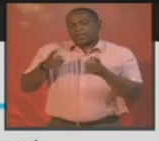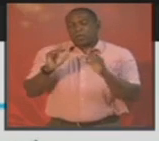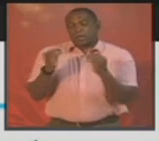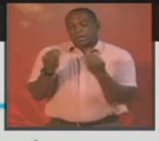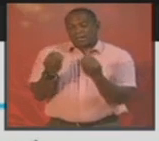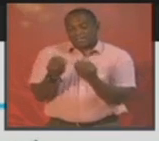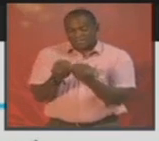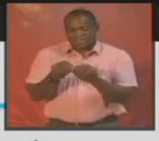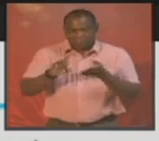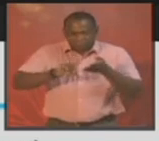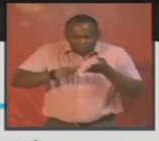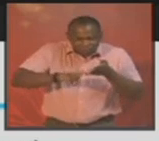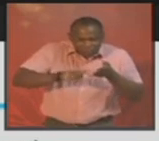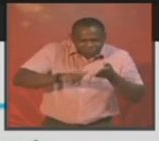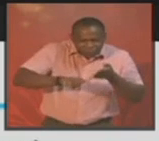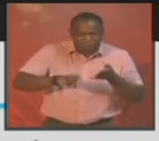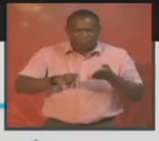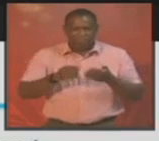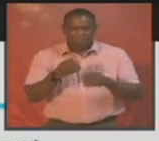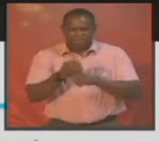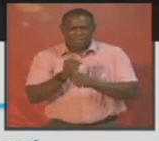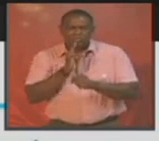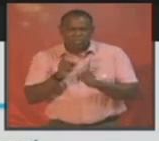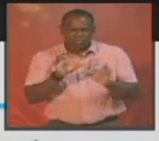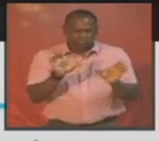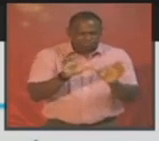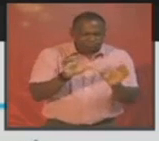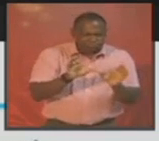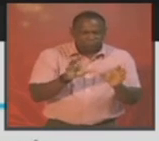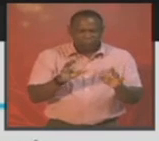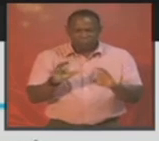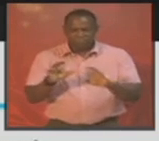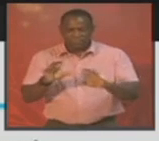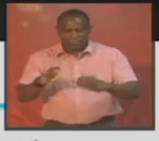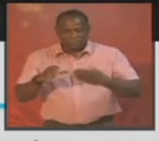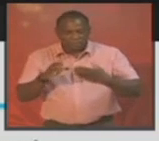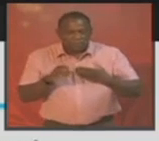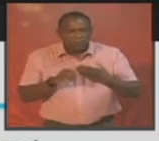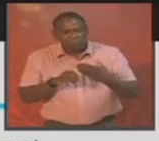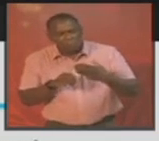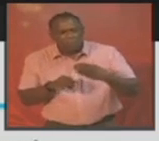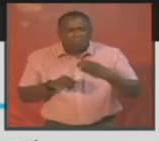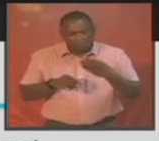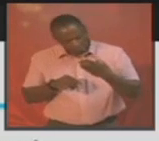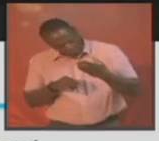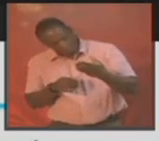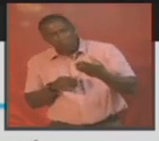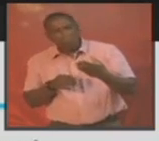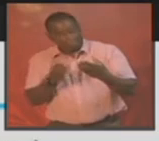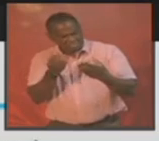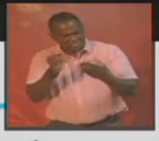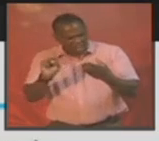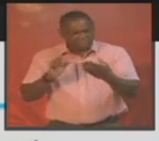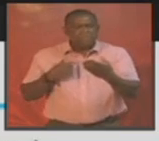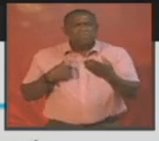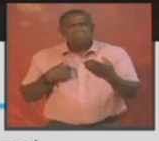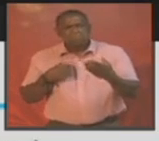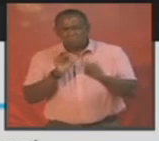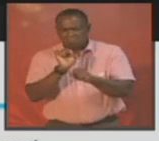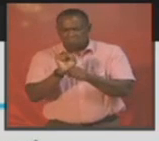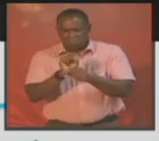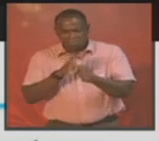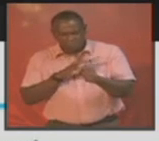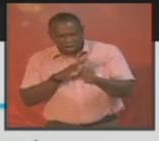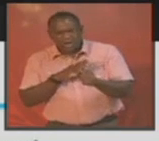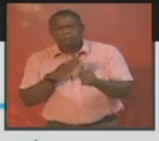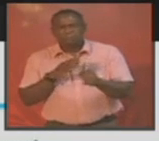Also, physical examination is done to do a verification. Again, all these are systems in place to ensure that the vaccine that is within the public health